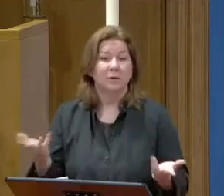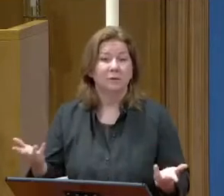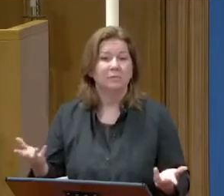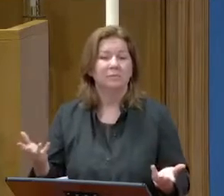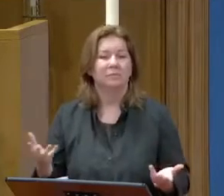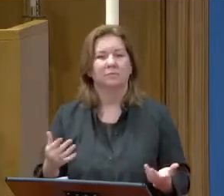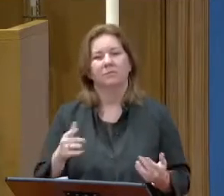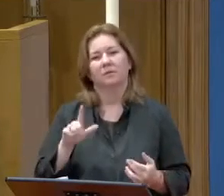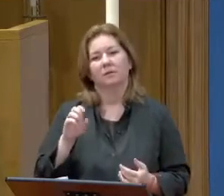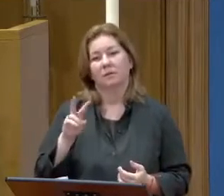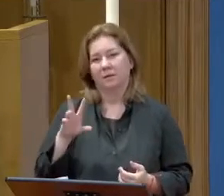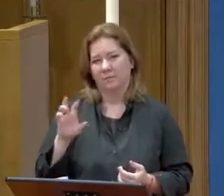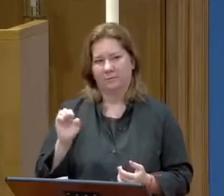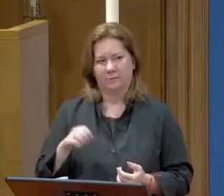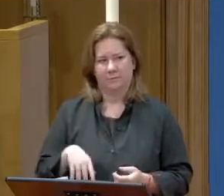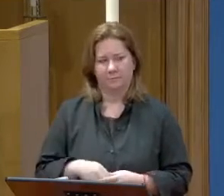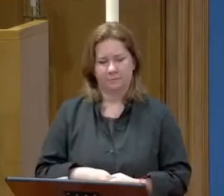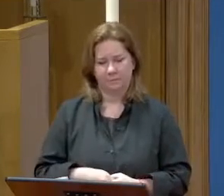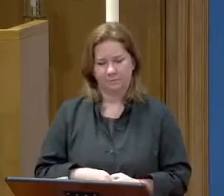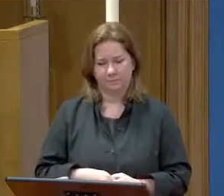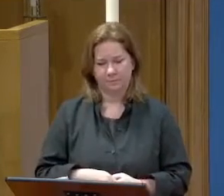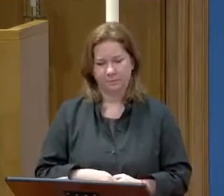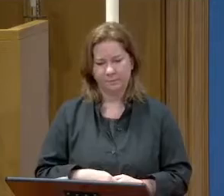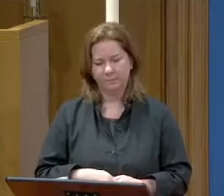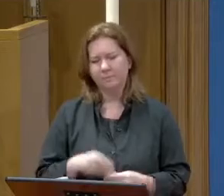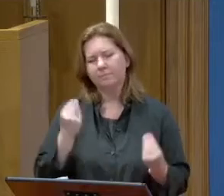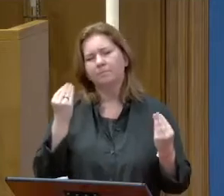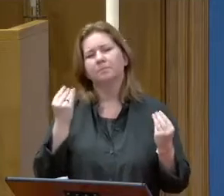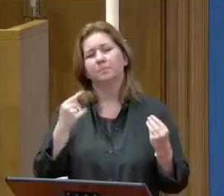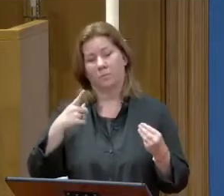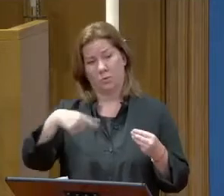I wonder, what are you called to do?